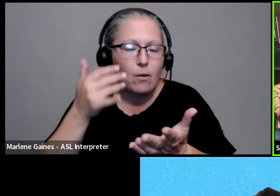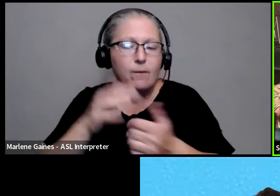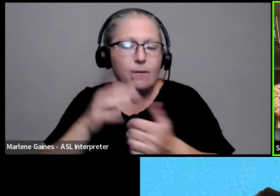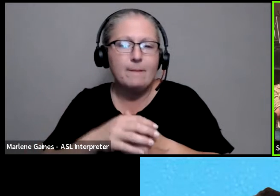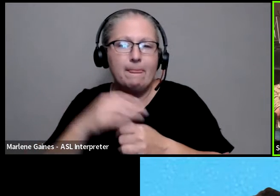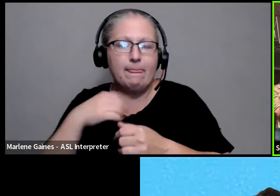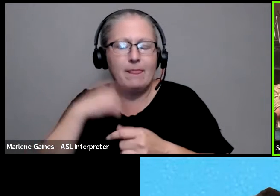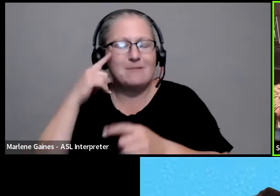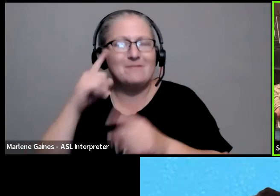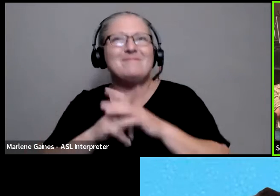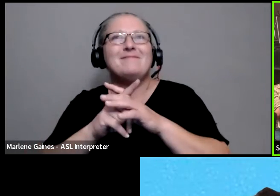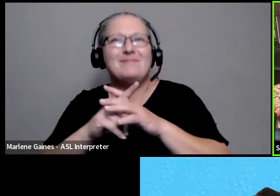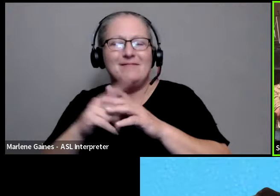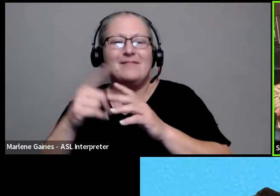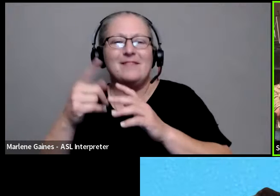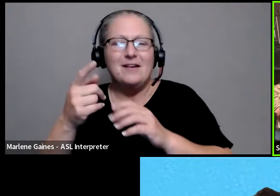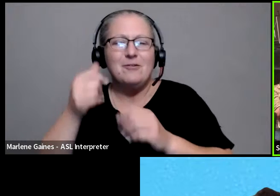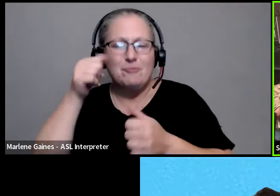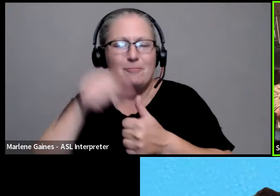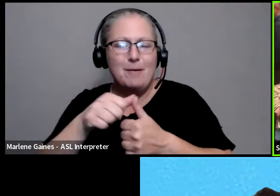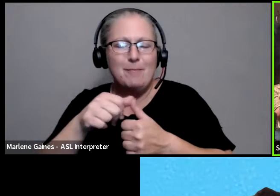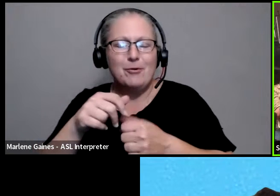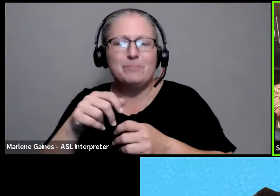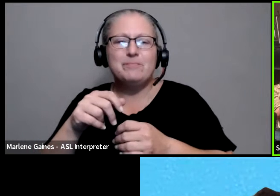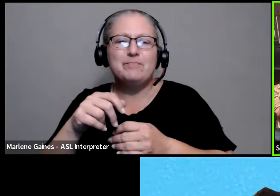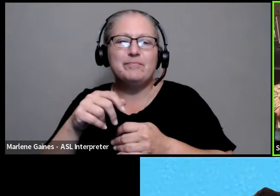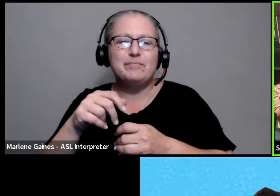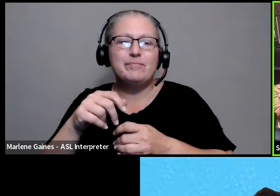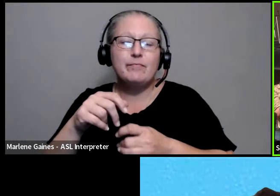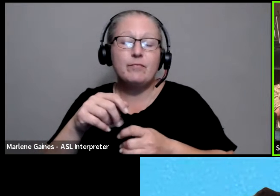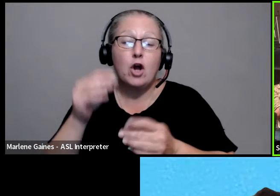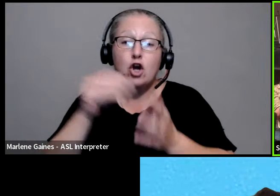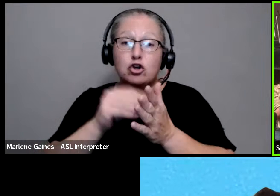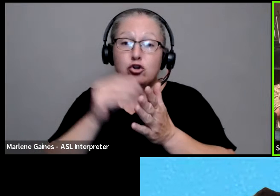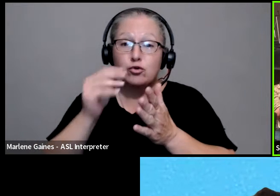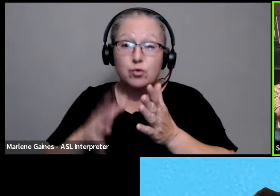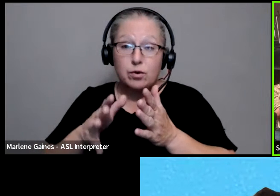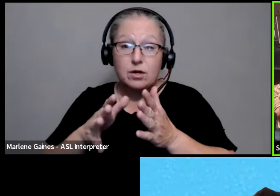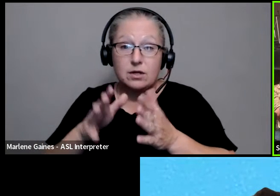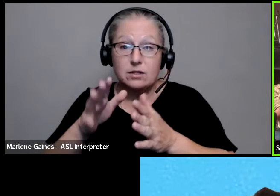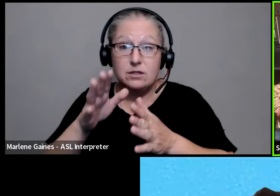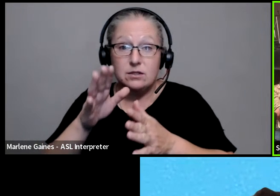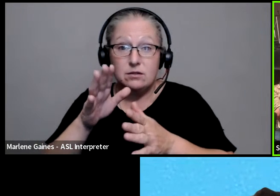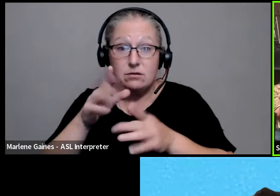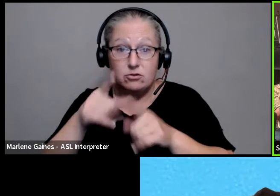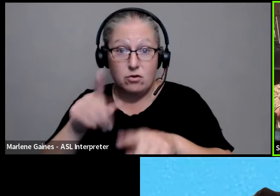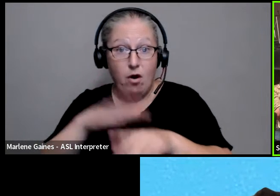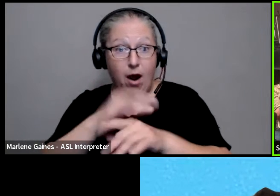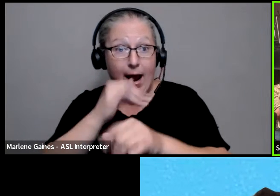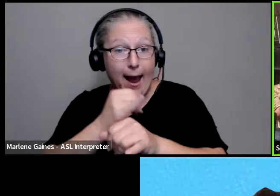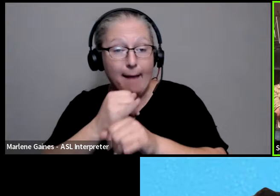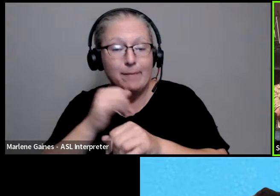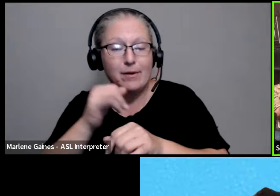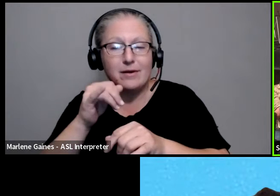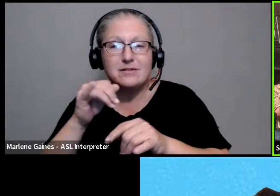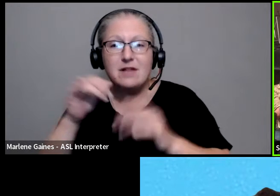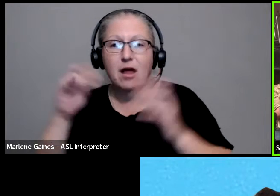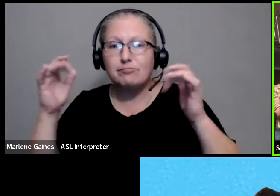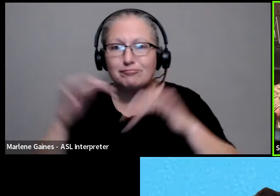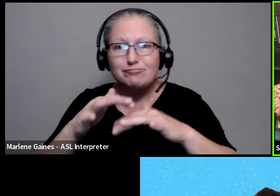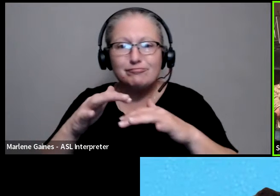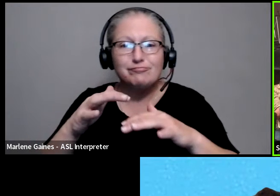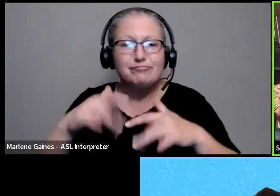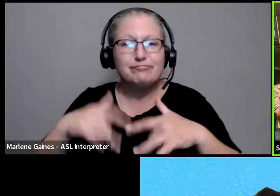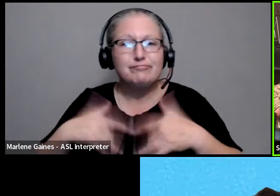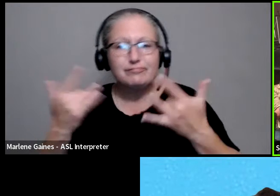just remembered what I wanted to say. In terms of students on campus, when we have rallies and other